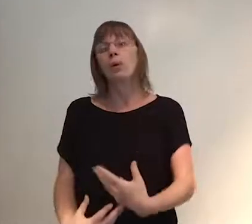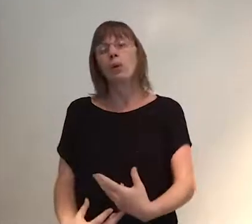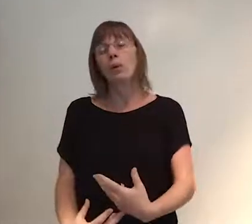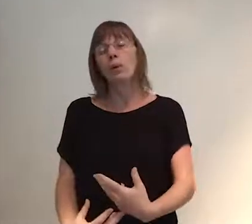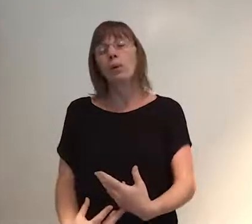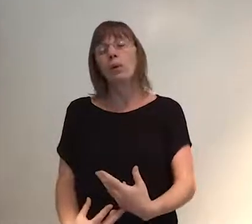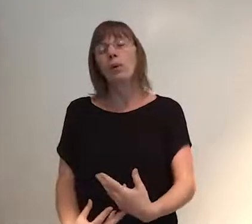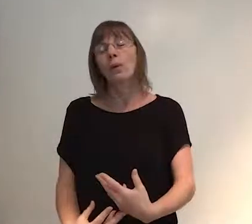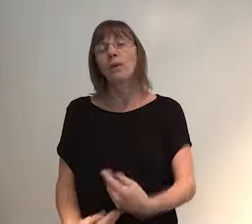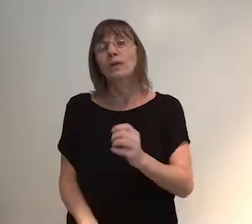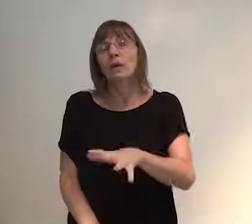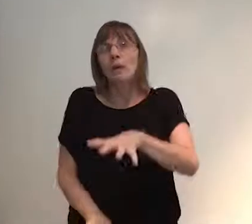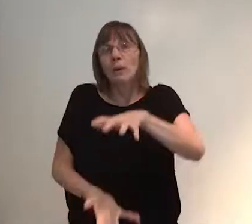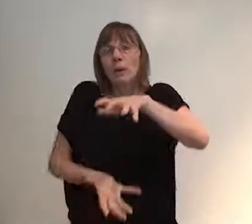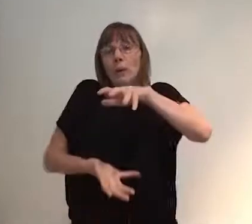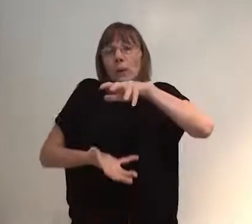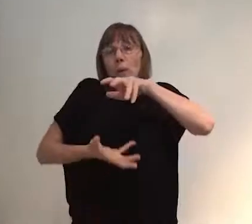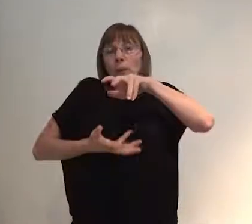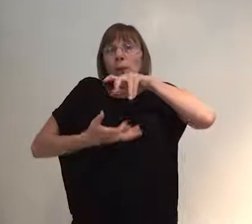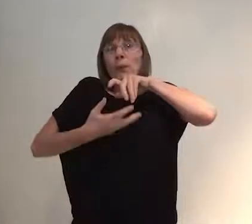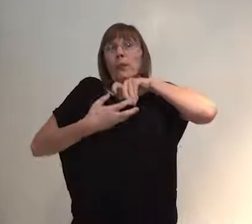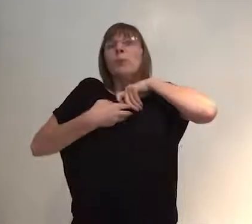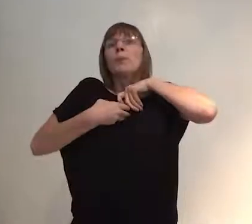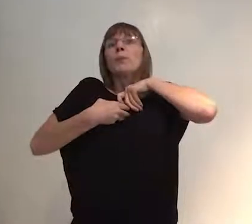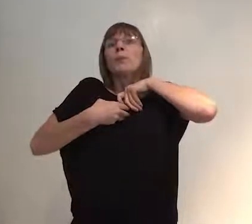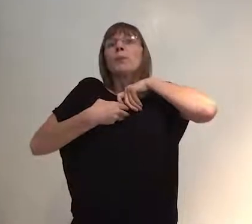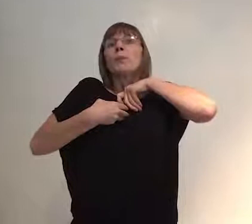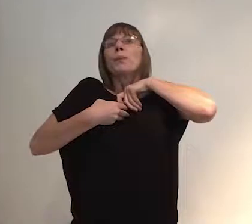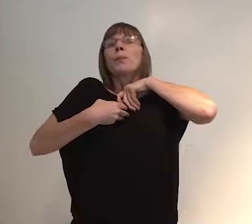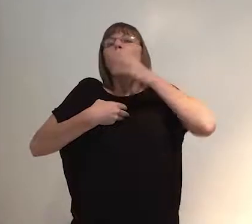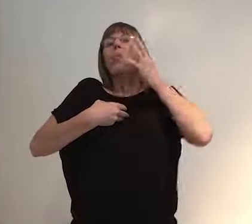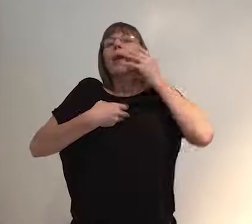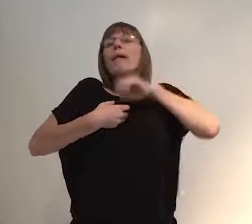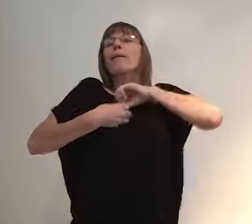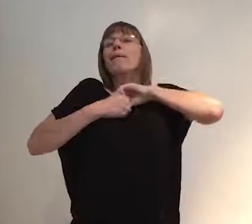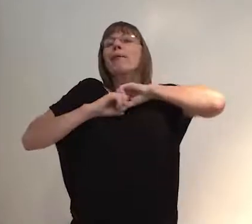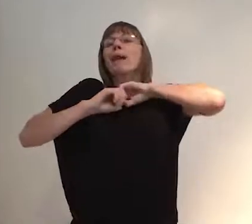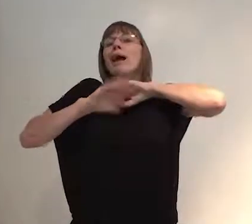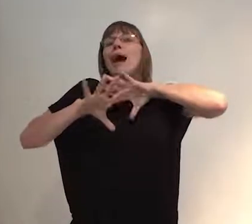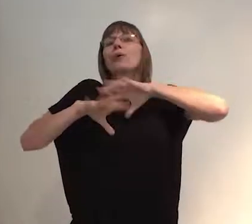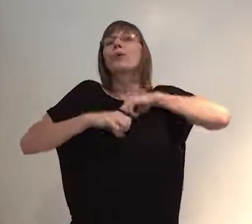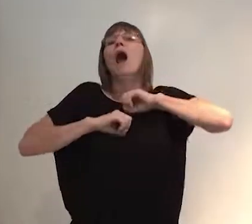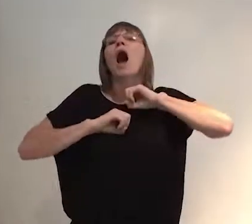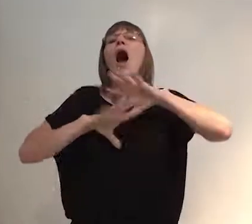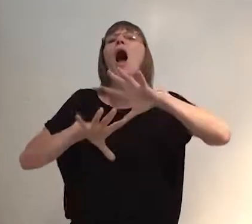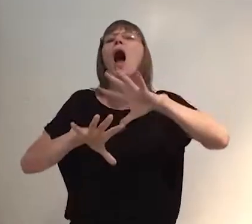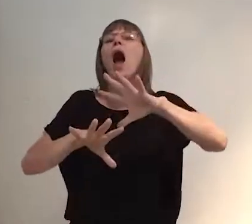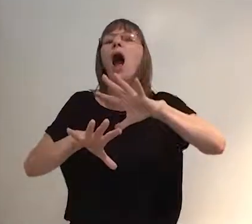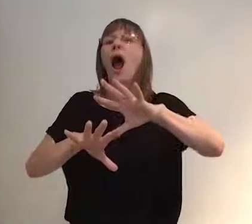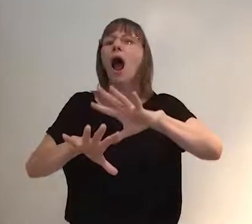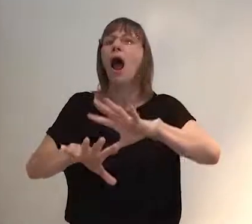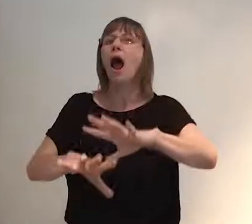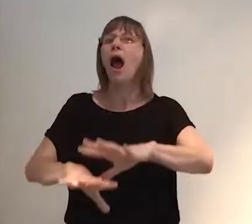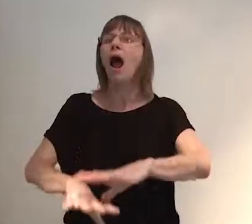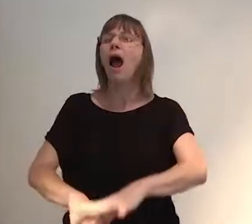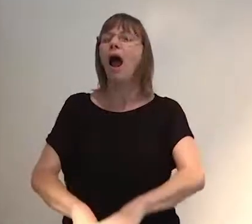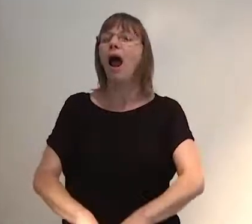out, we take a nice inhalation first. We breathe in first. And then as we breathe out, we